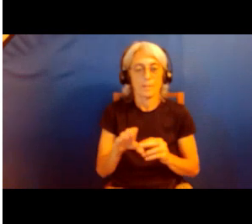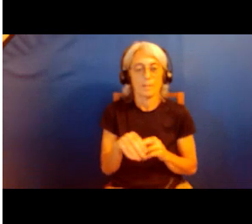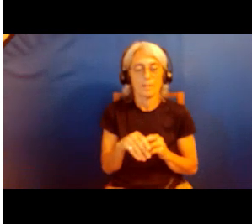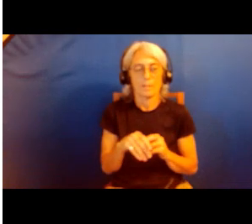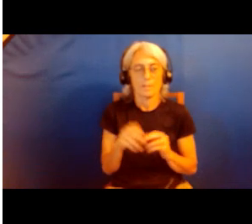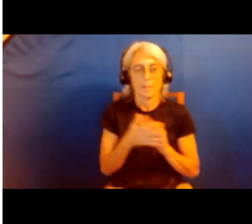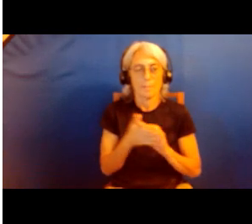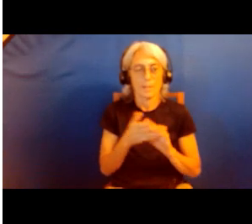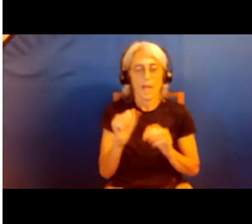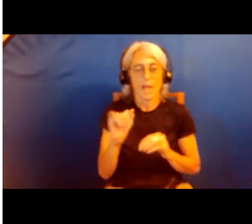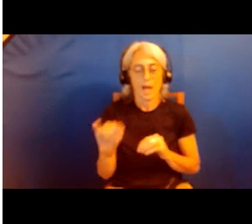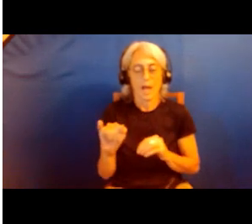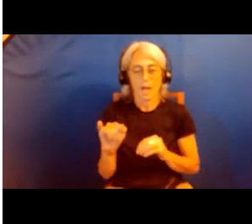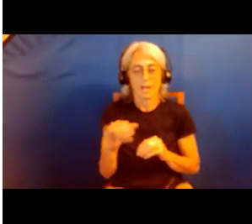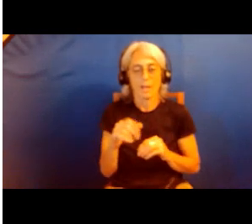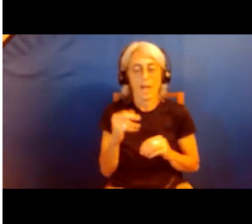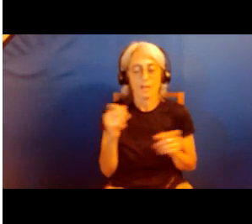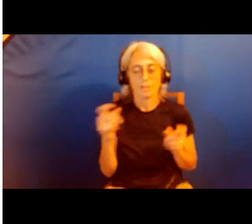governance. Next slide, please.